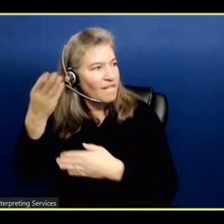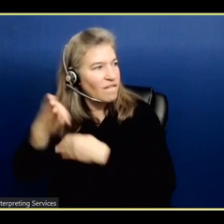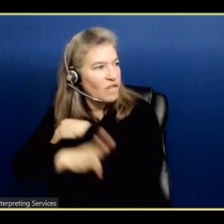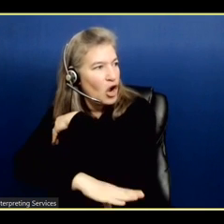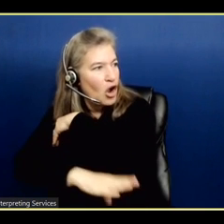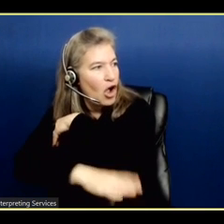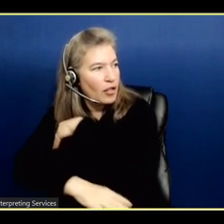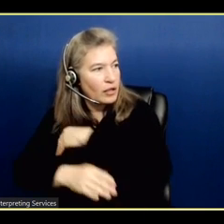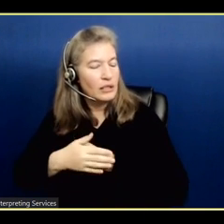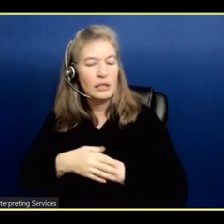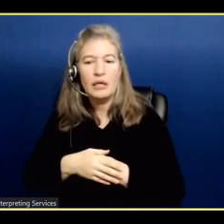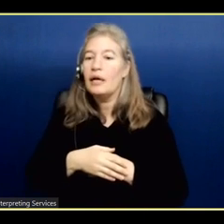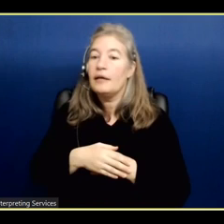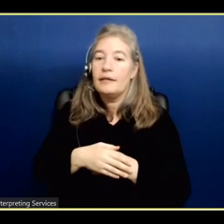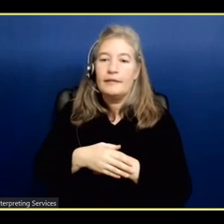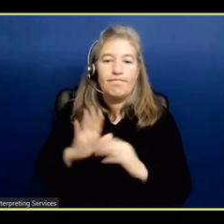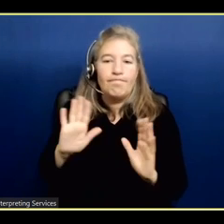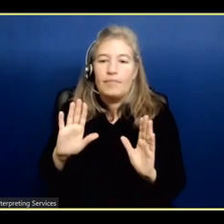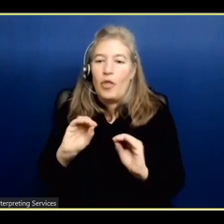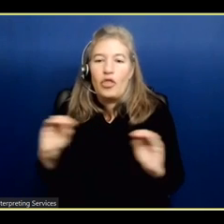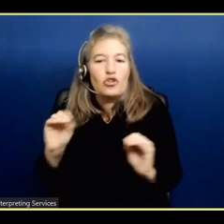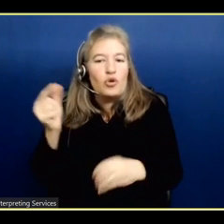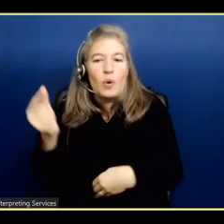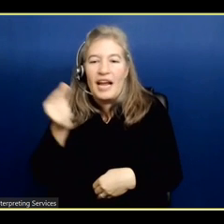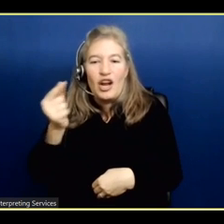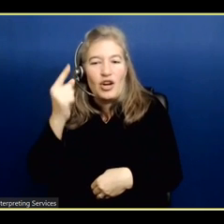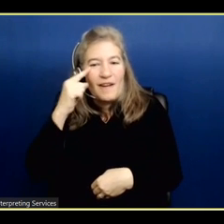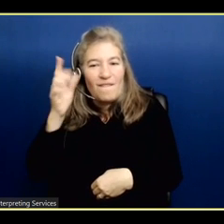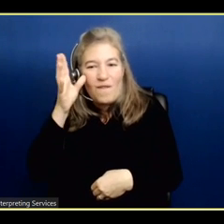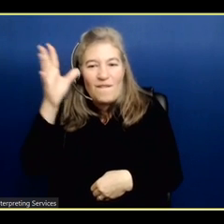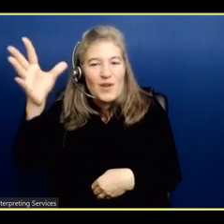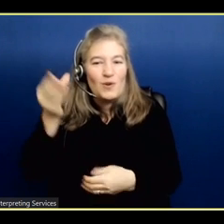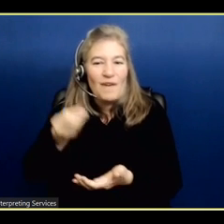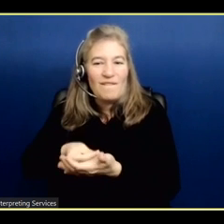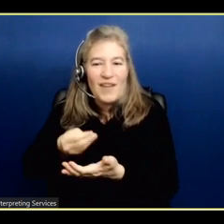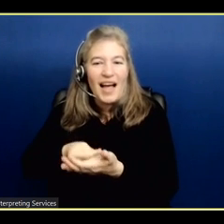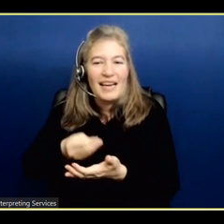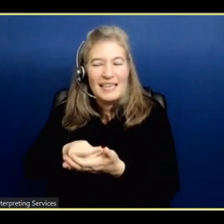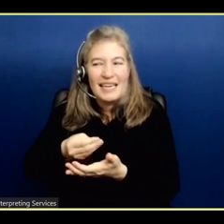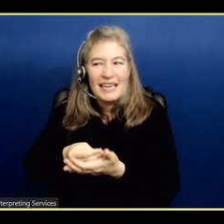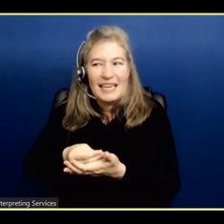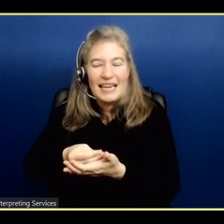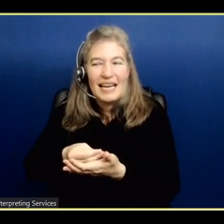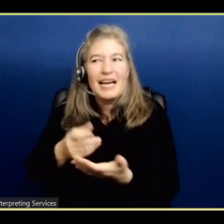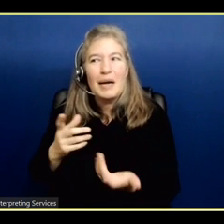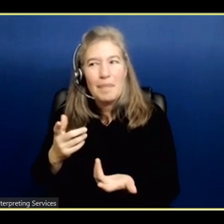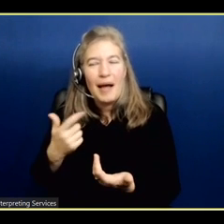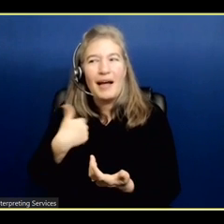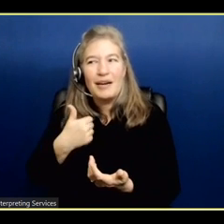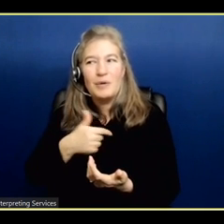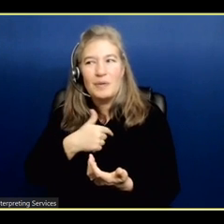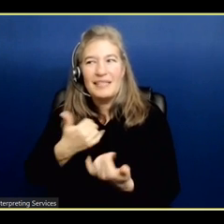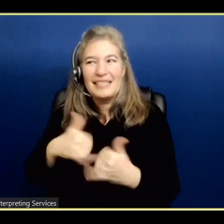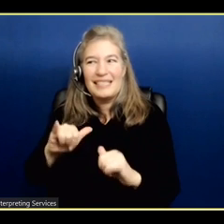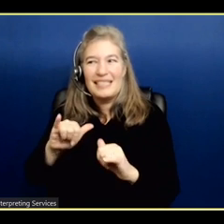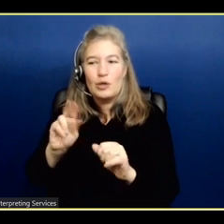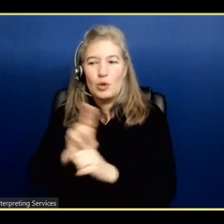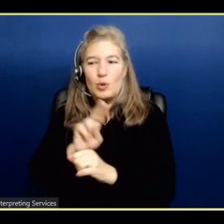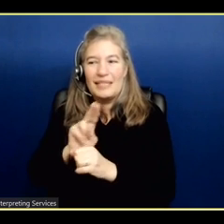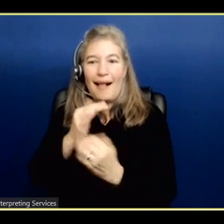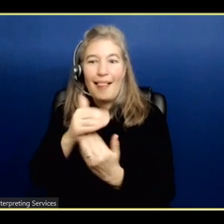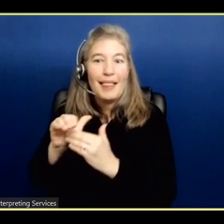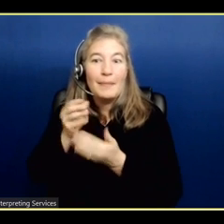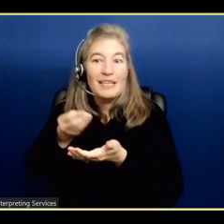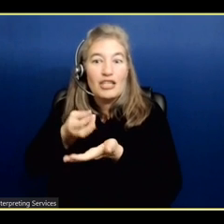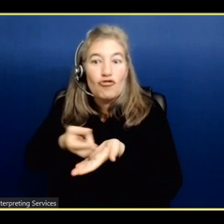of the pyramid of self-actualization and realization without ensuring, especially now in this crisis, that